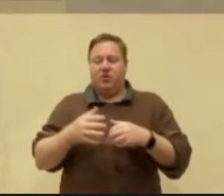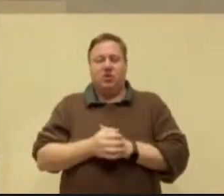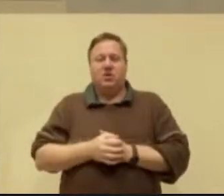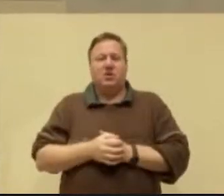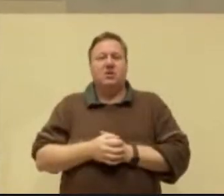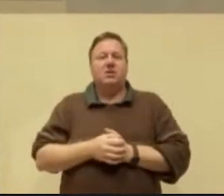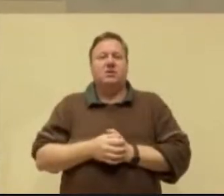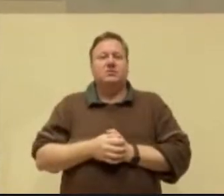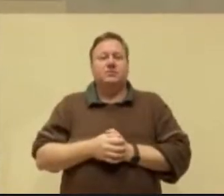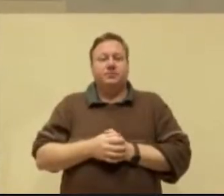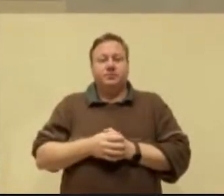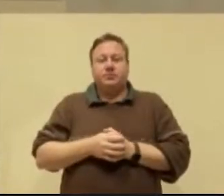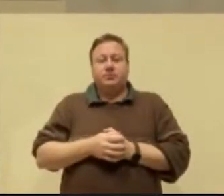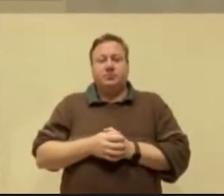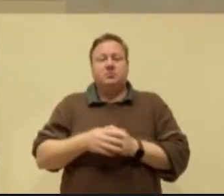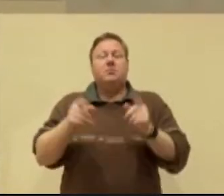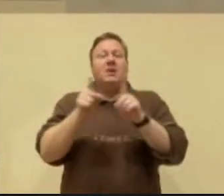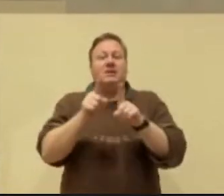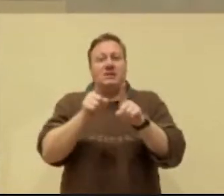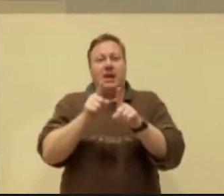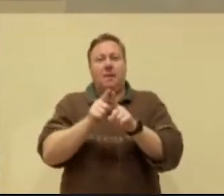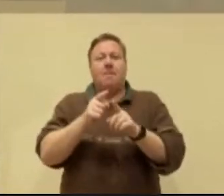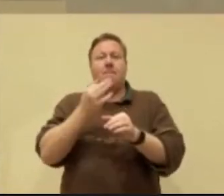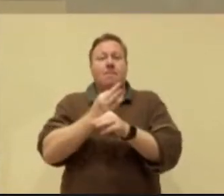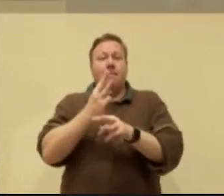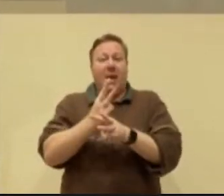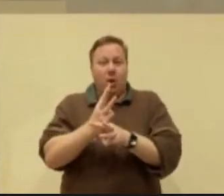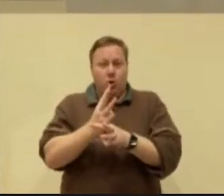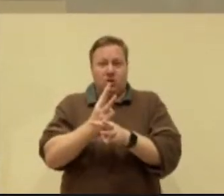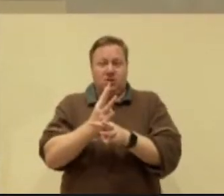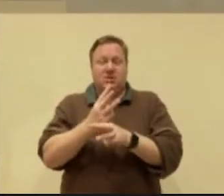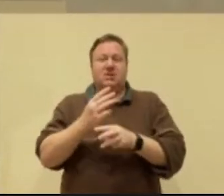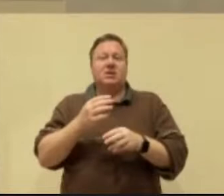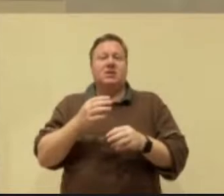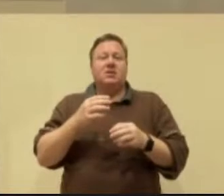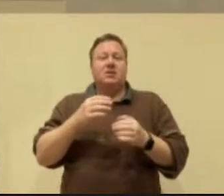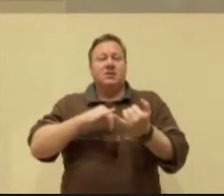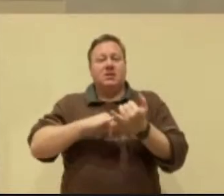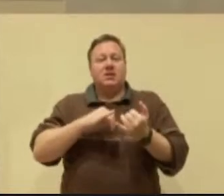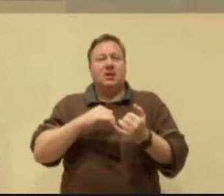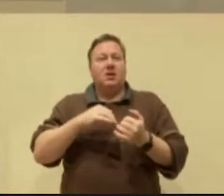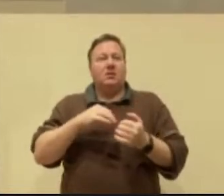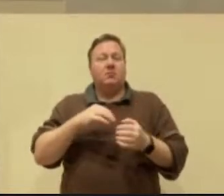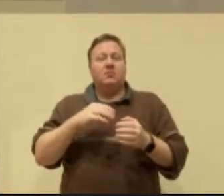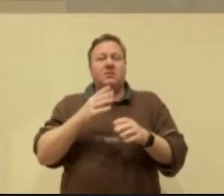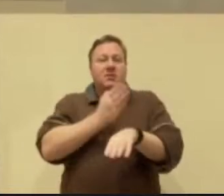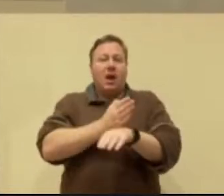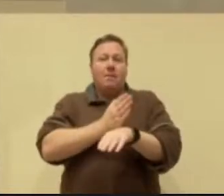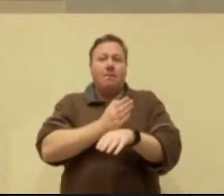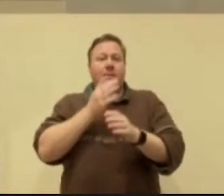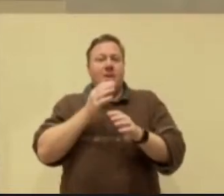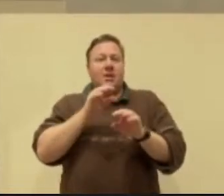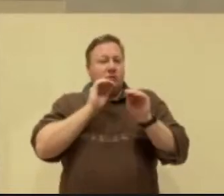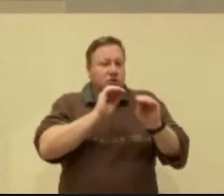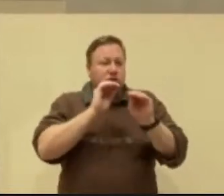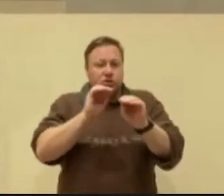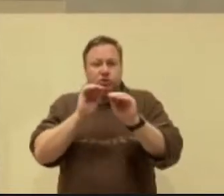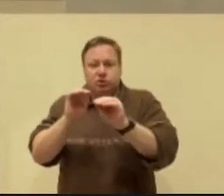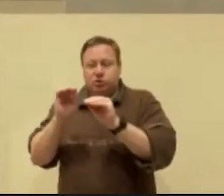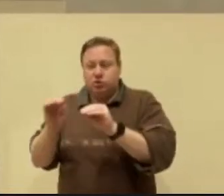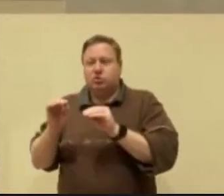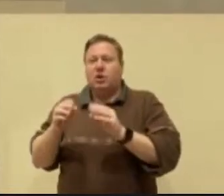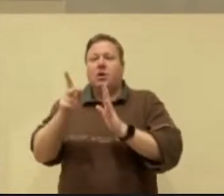advocacy sessions with the dba policy the health policy as well as the standard operating